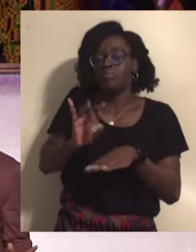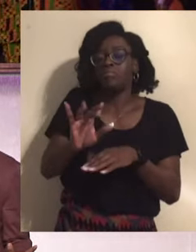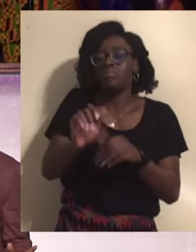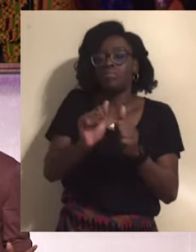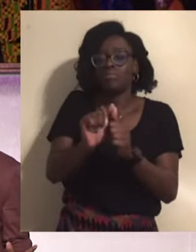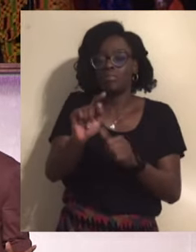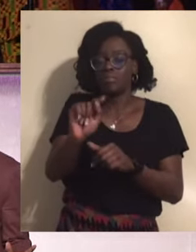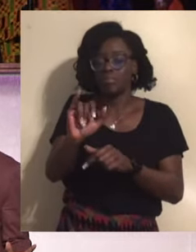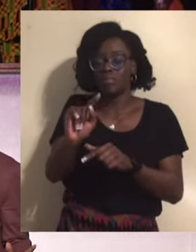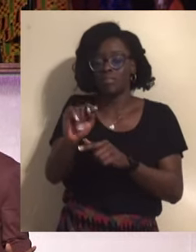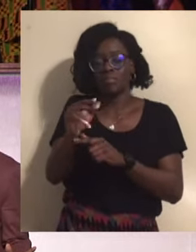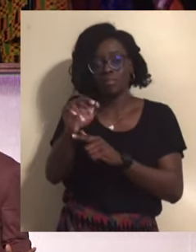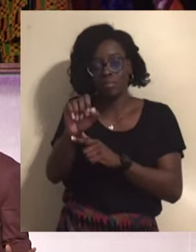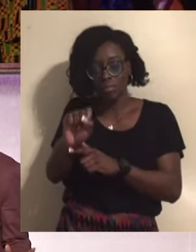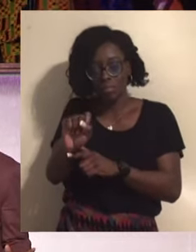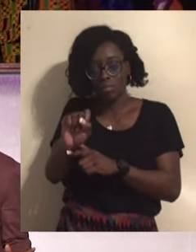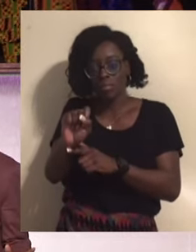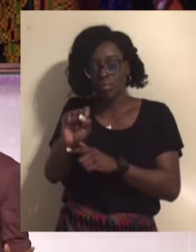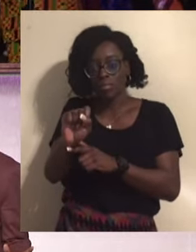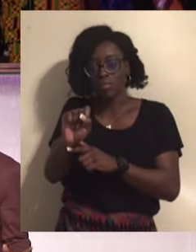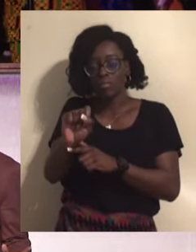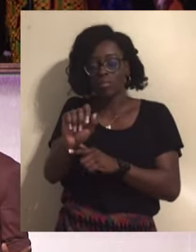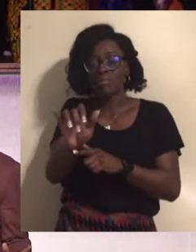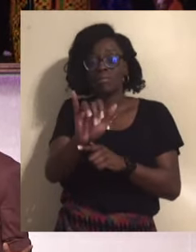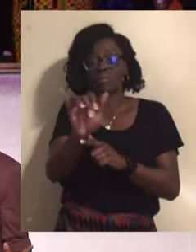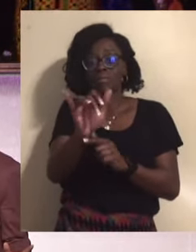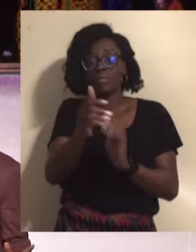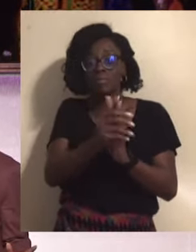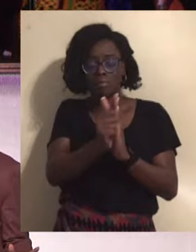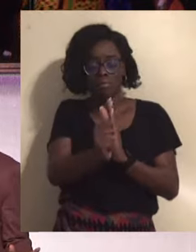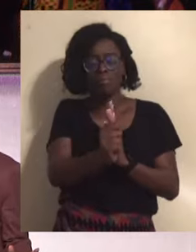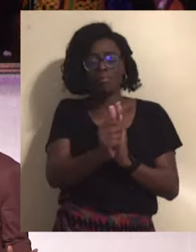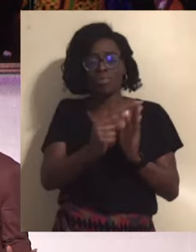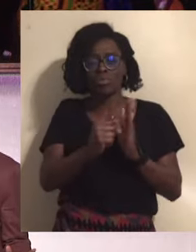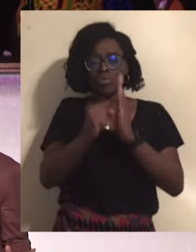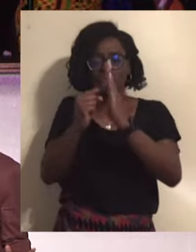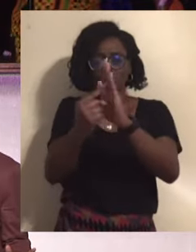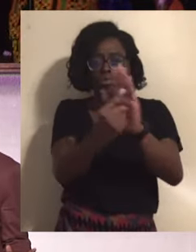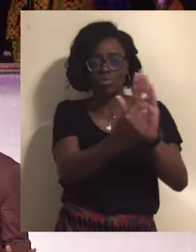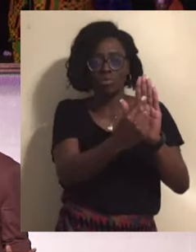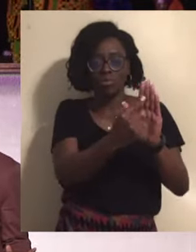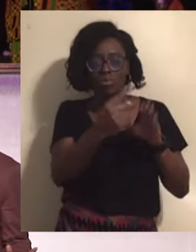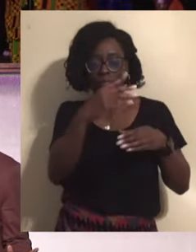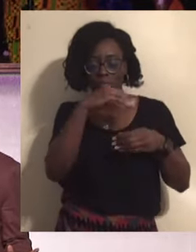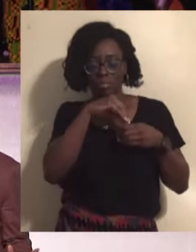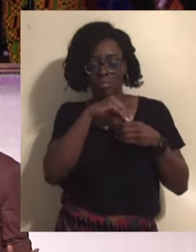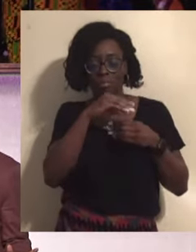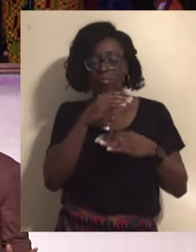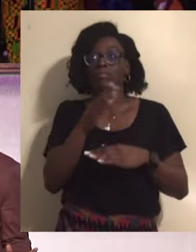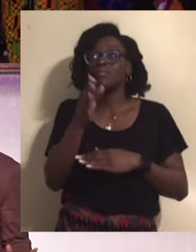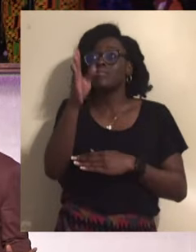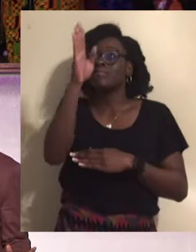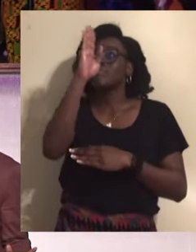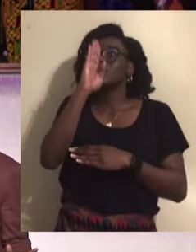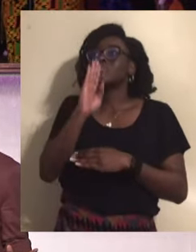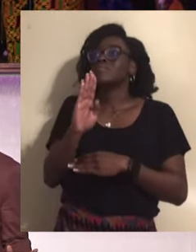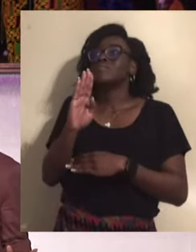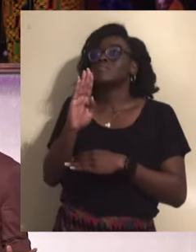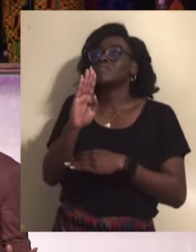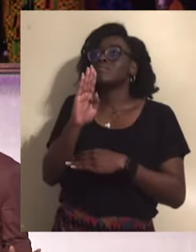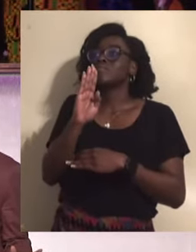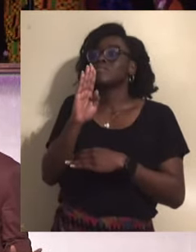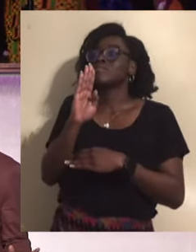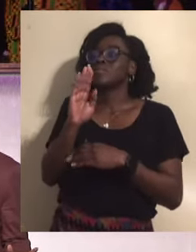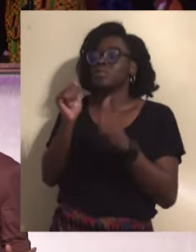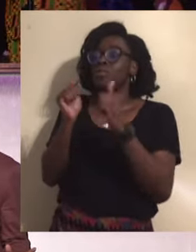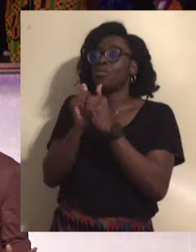you've placed on the inside of them. And Father, it is our covenant with them and our covenant with you that we will study the word